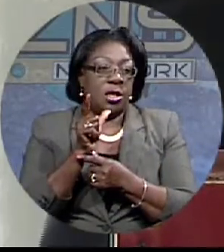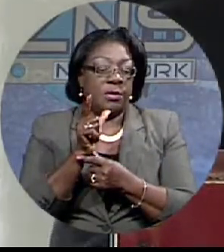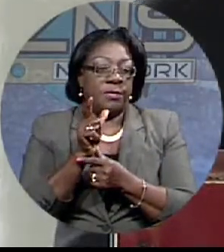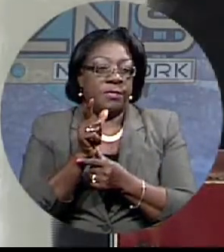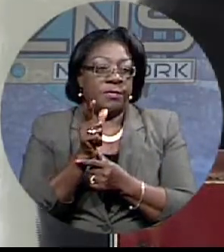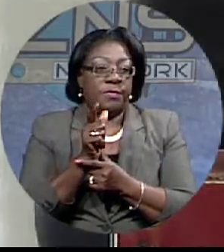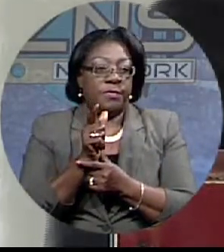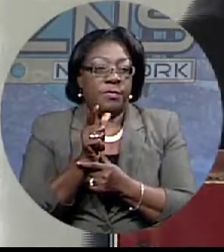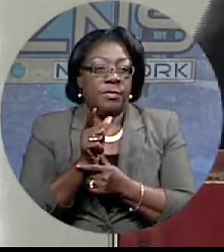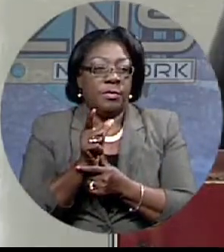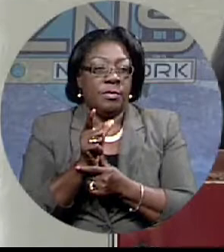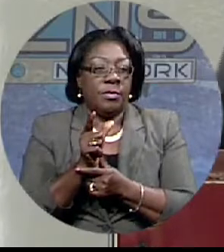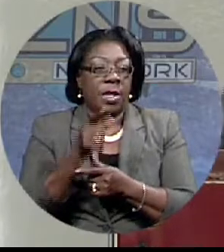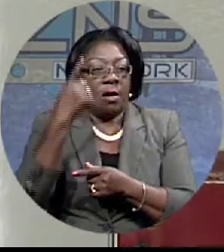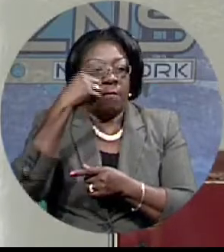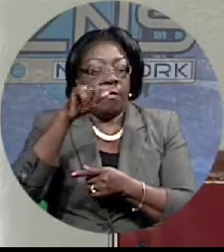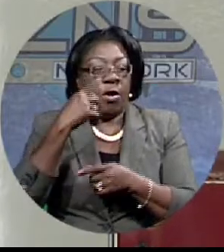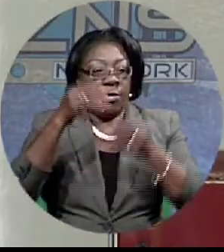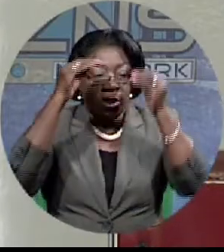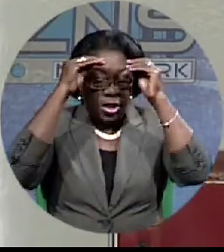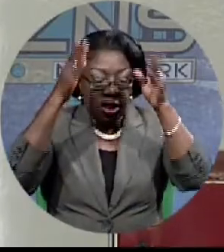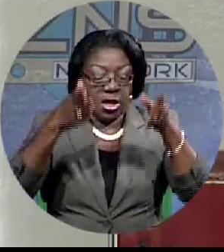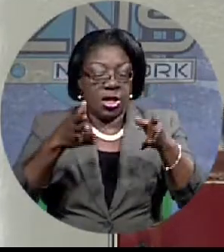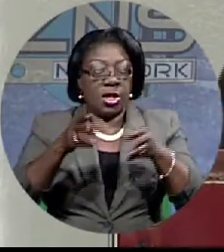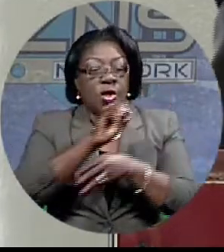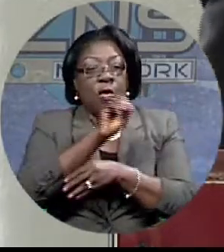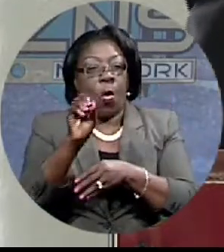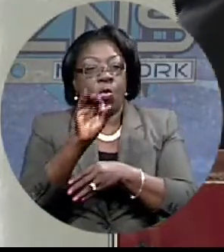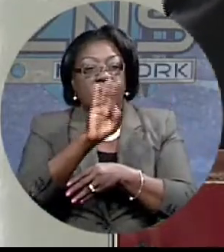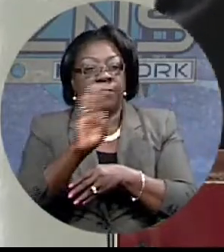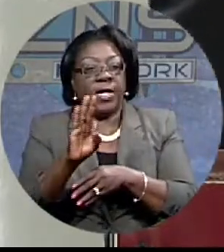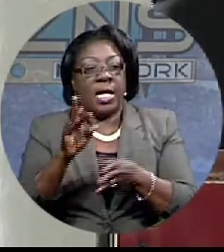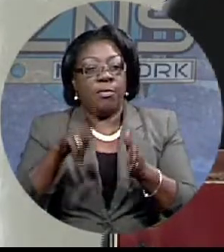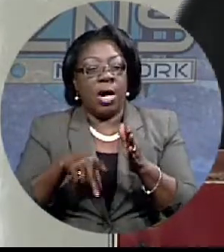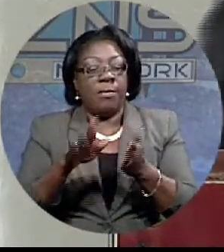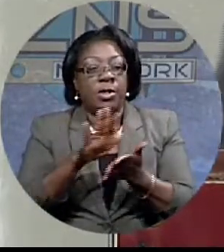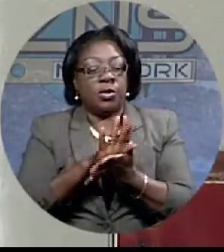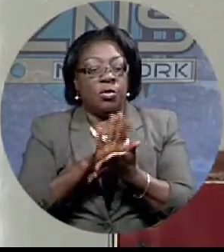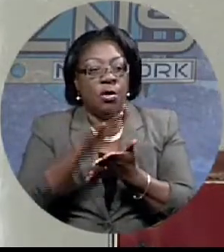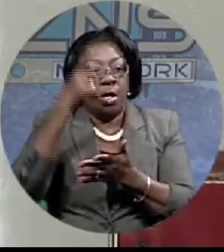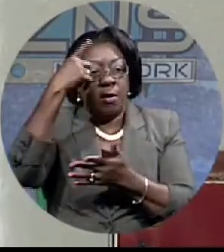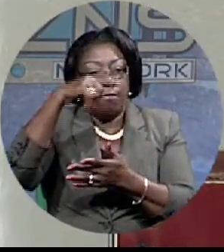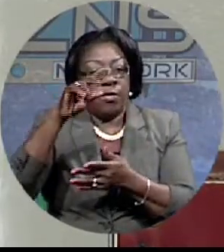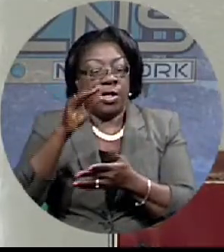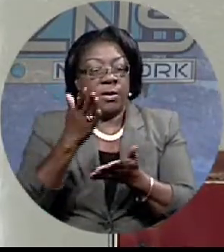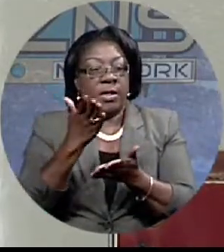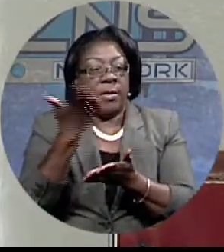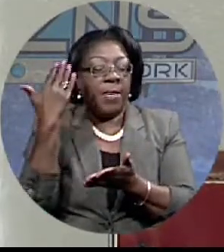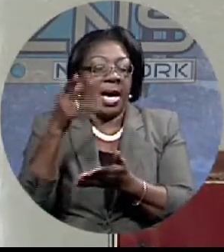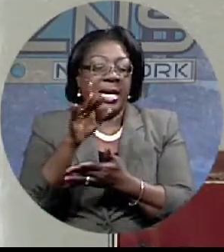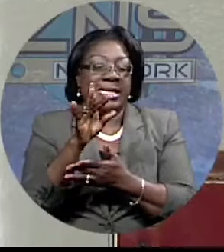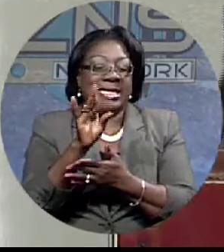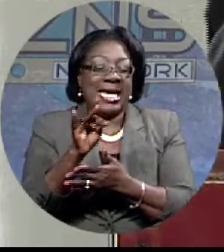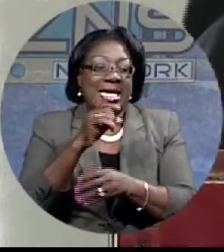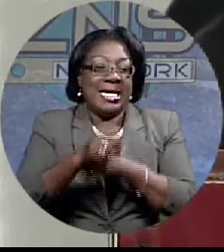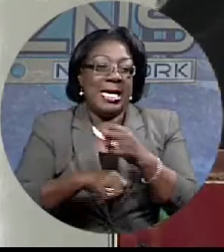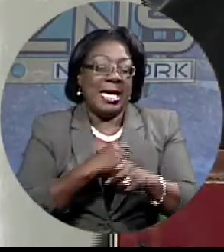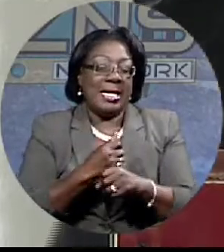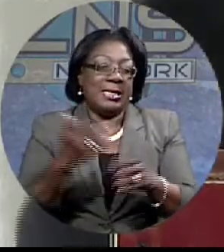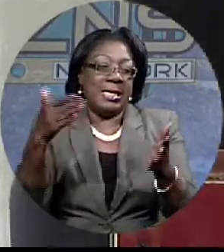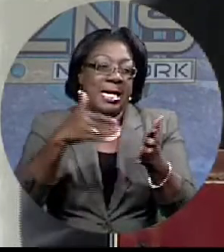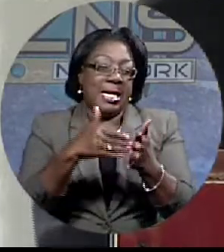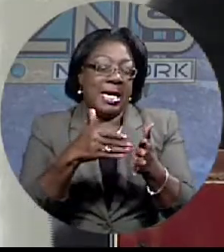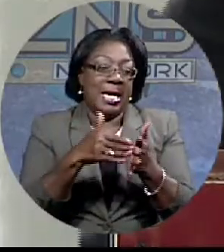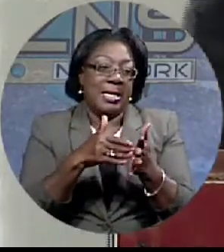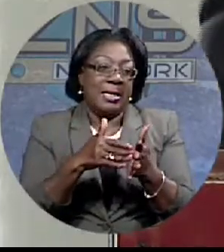a luncheon for the teachers of Oakfield Primary for some 8 years, again,